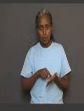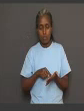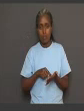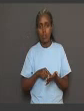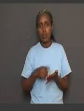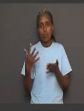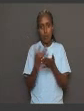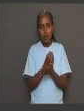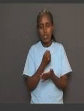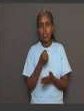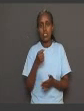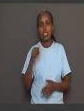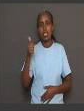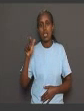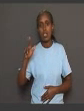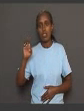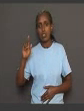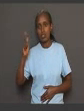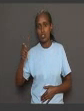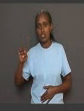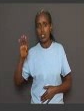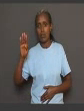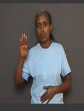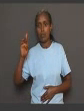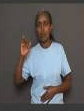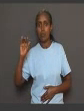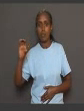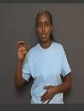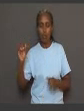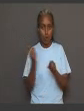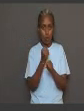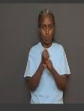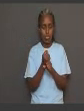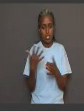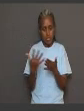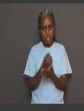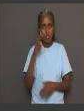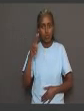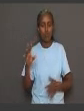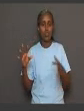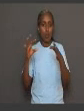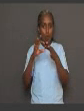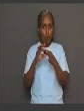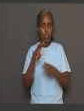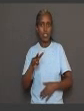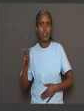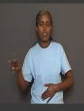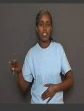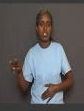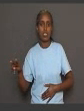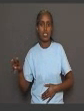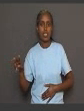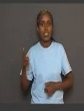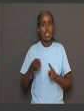an algebraic operation that takes two coordinate vectors and